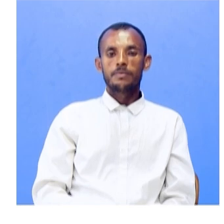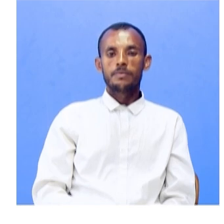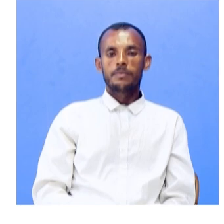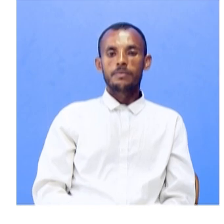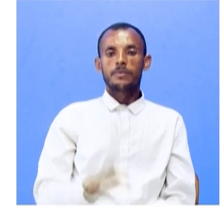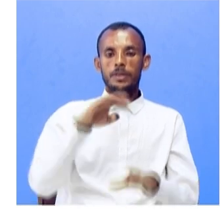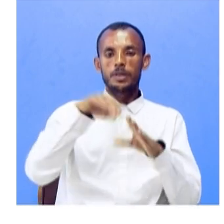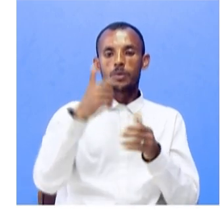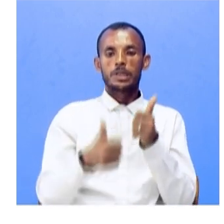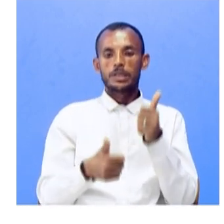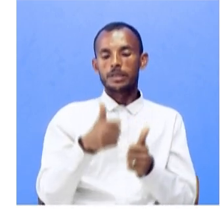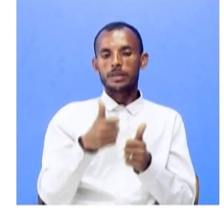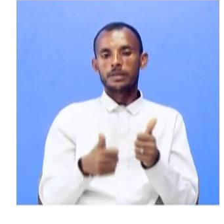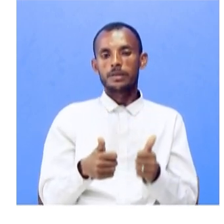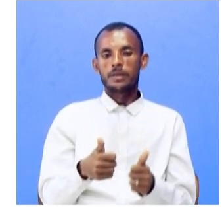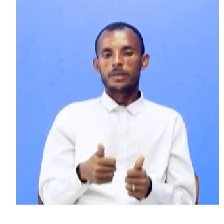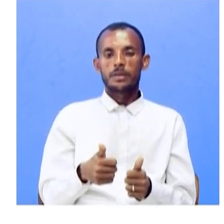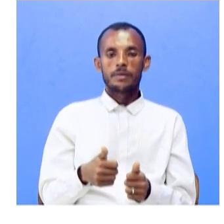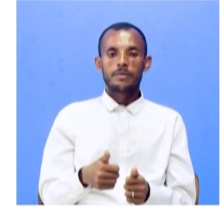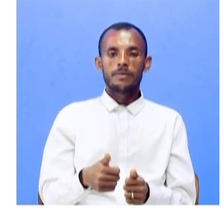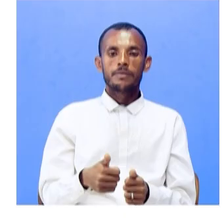in which